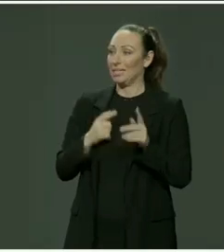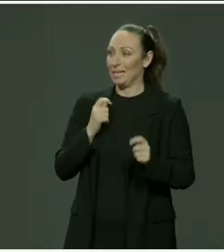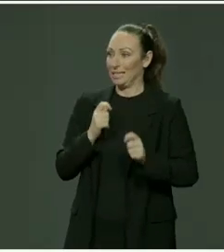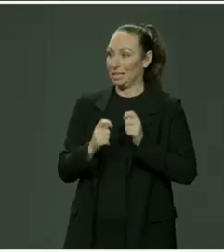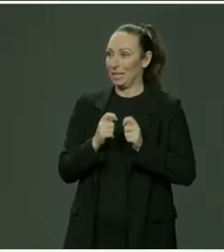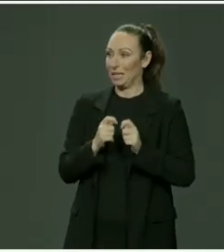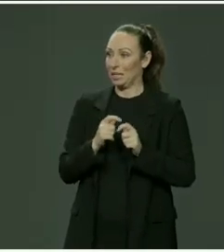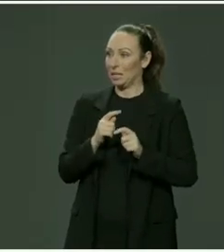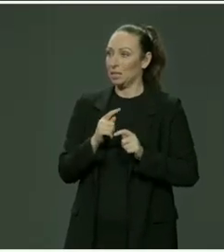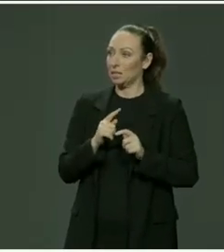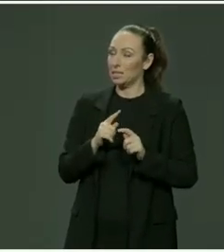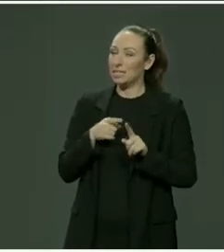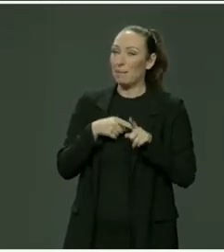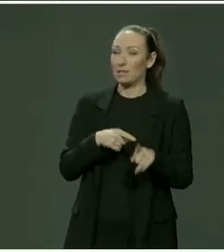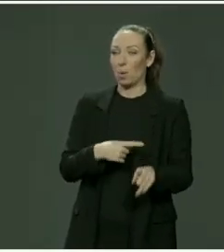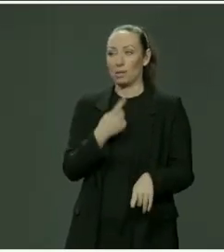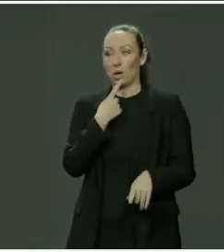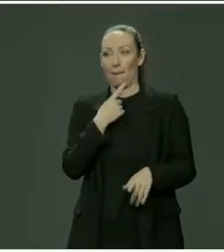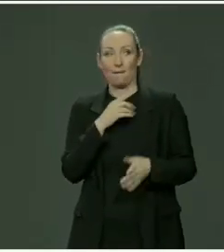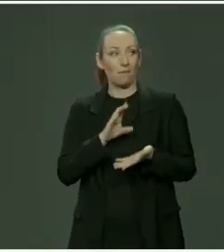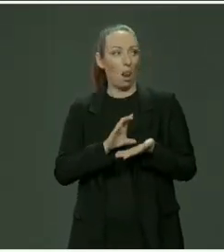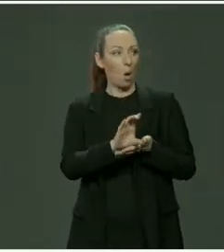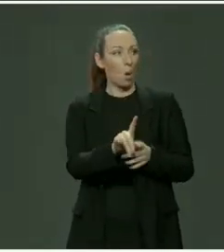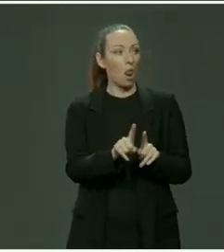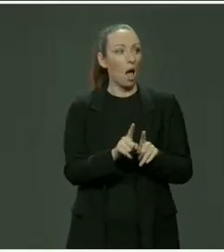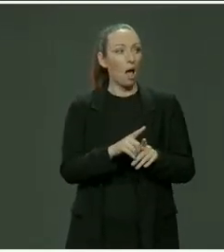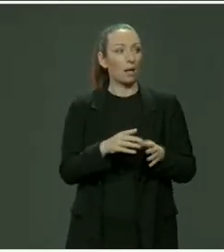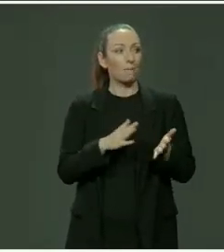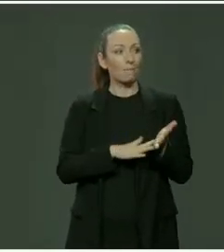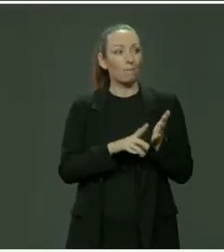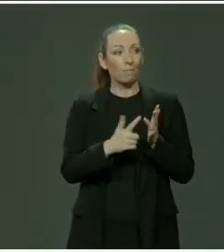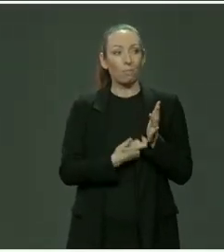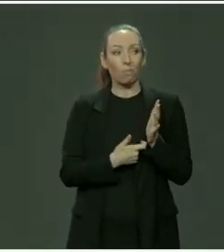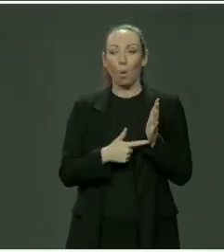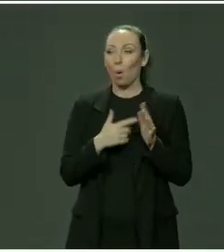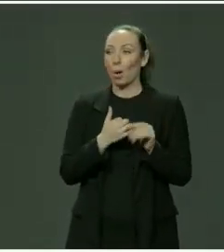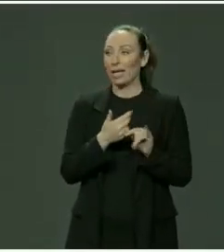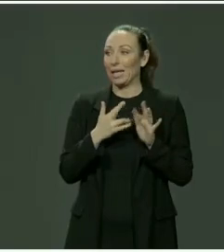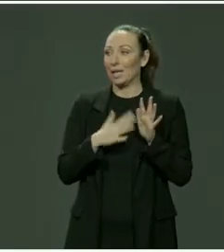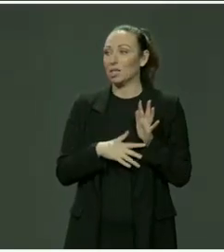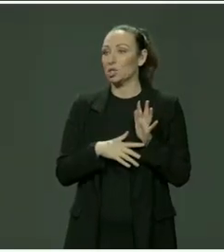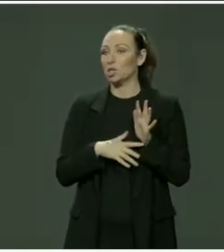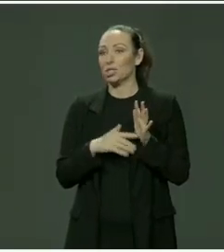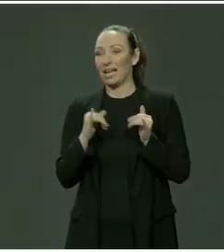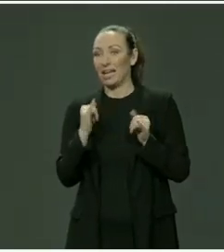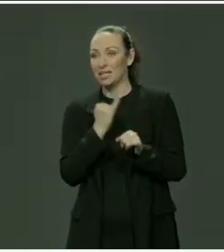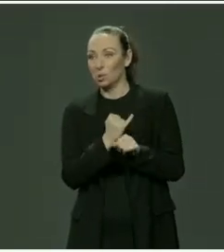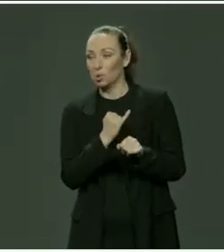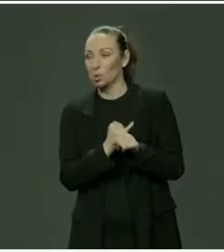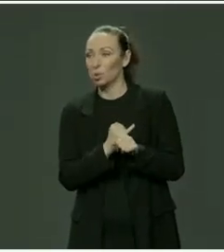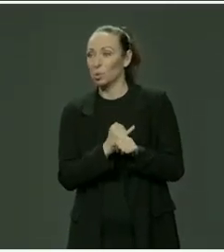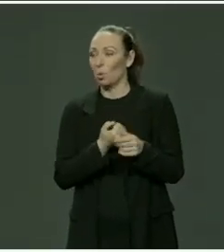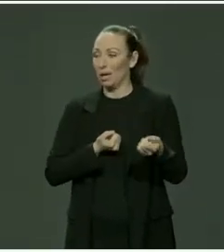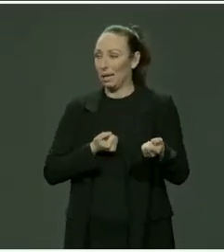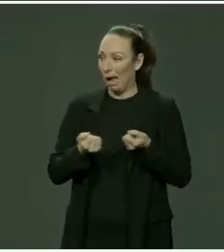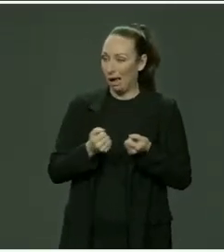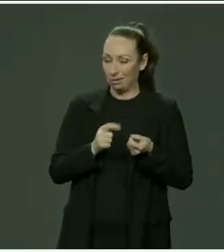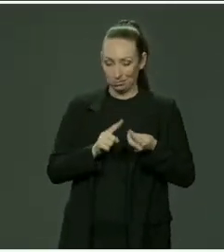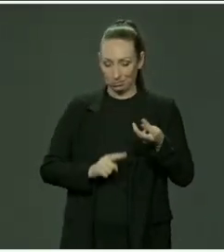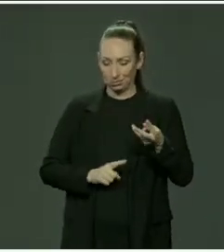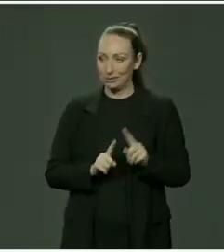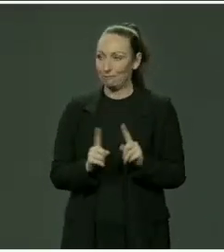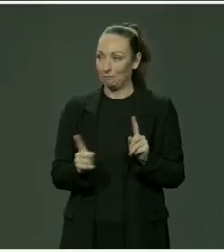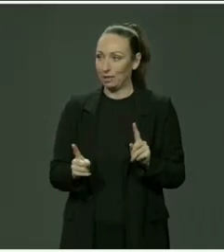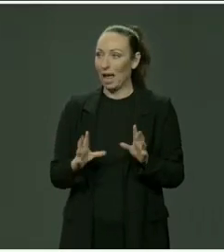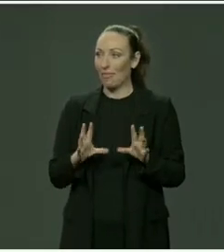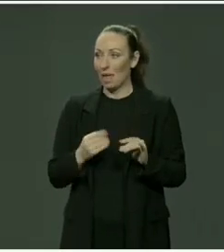loan, but everything from mortgages and cards through to the institutional business, where we will sample test interest calculations, and we